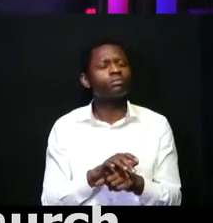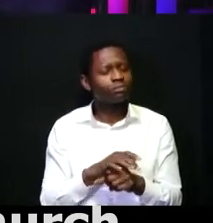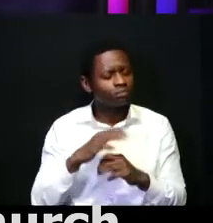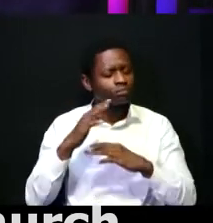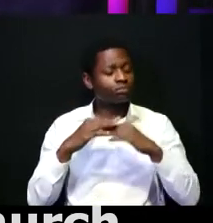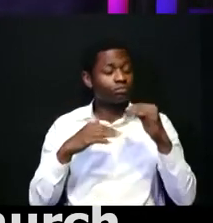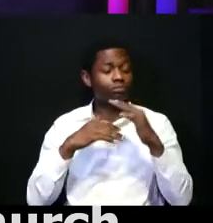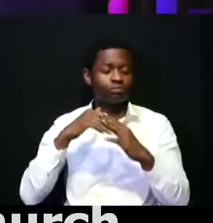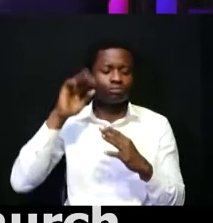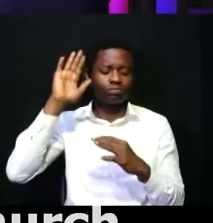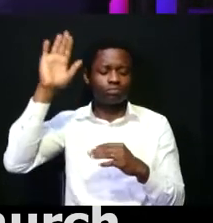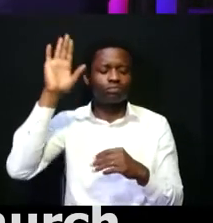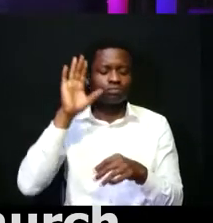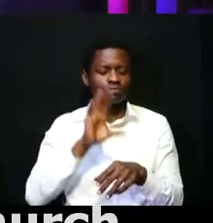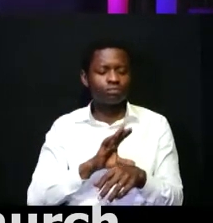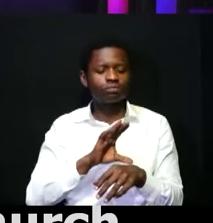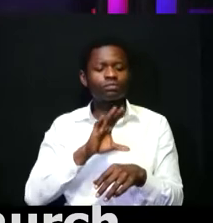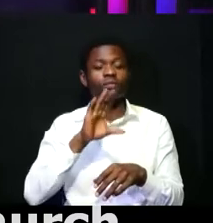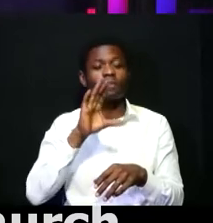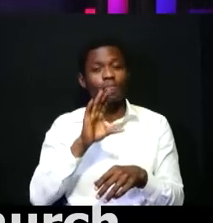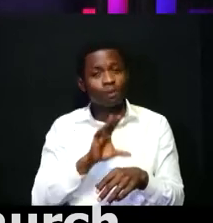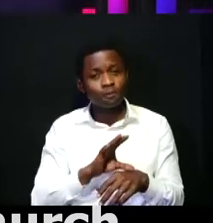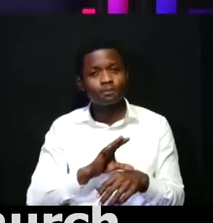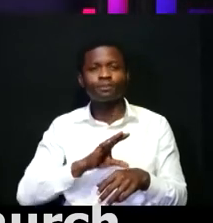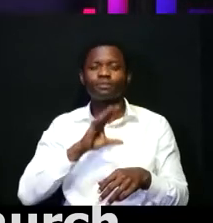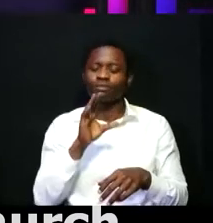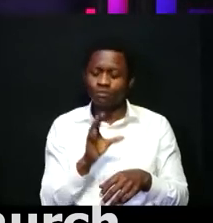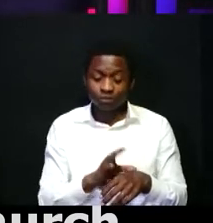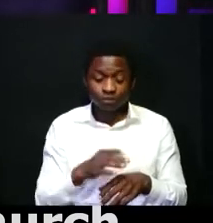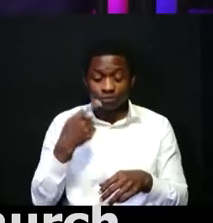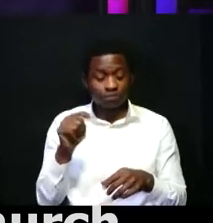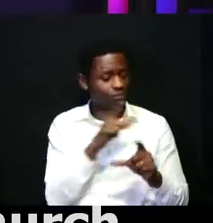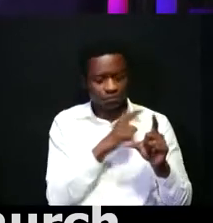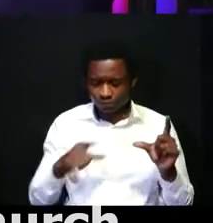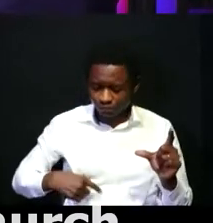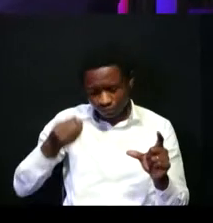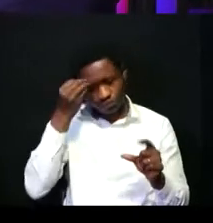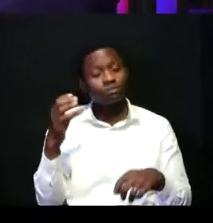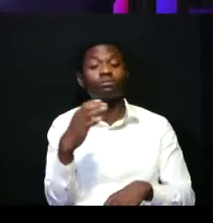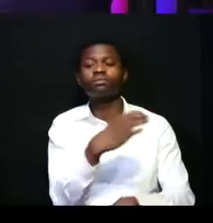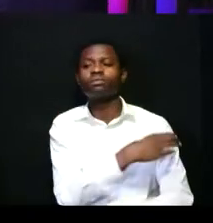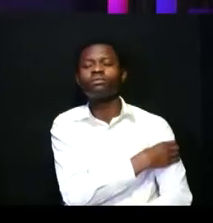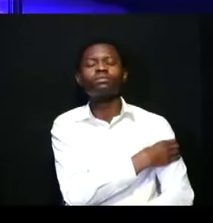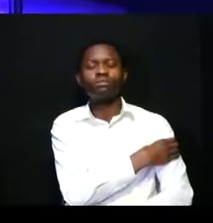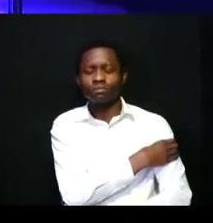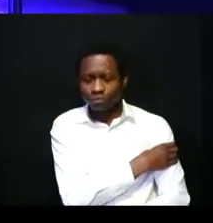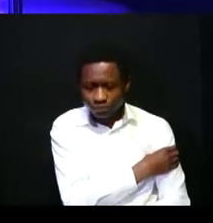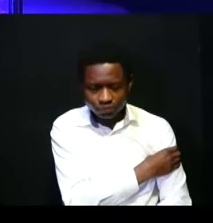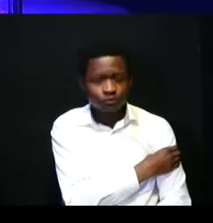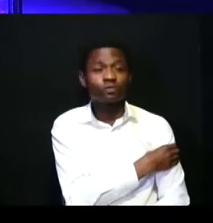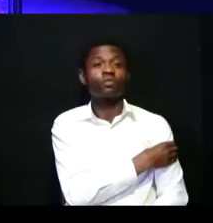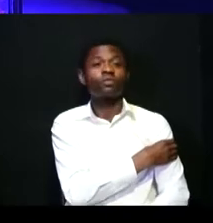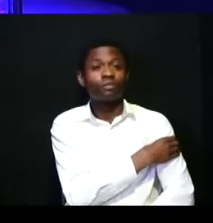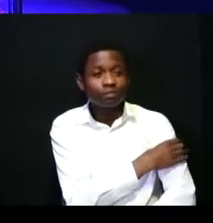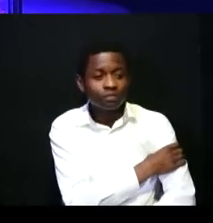promised to build his church. The Lord of hosts, the Lord of hosts,